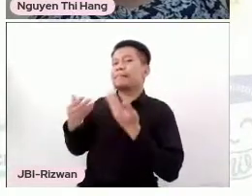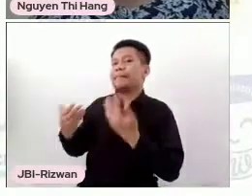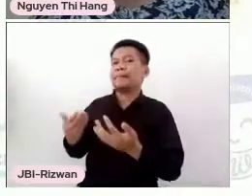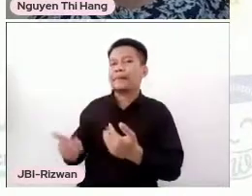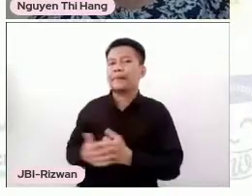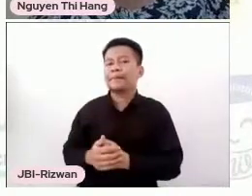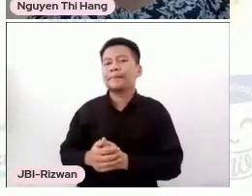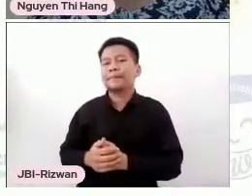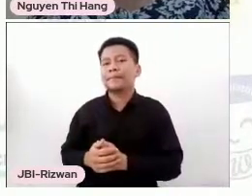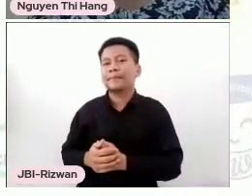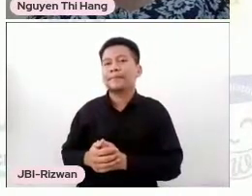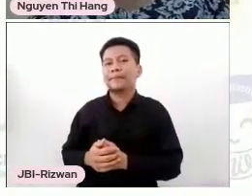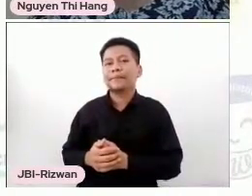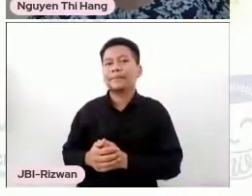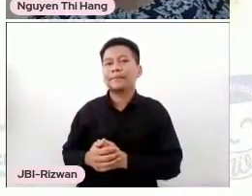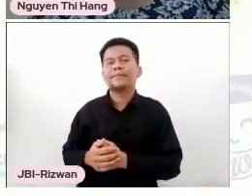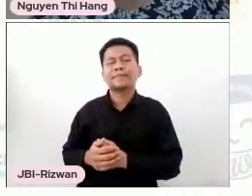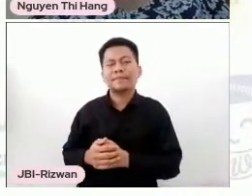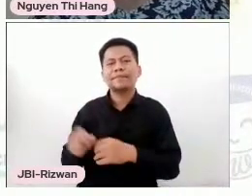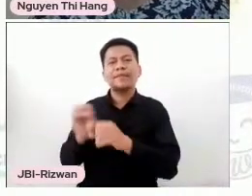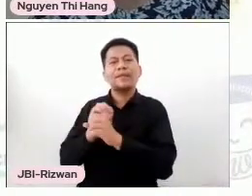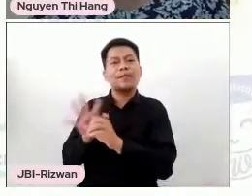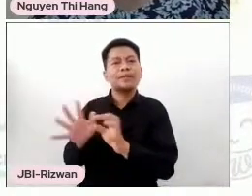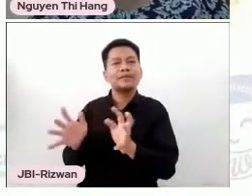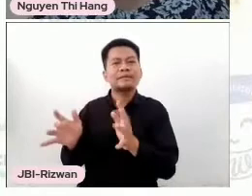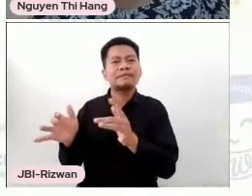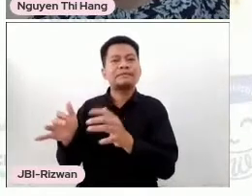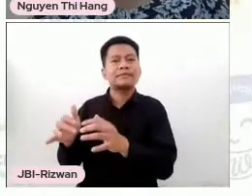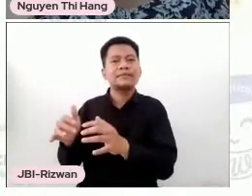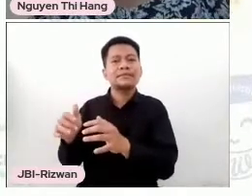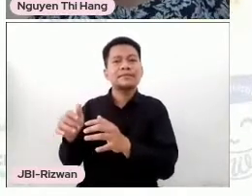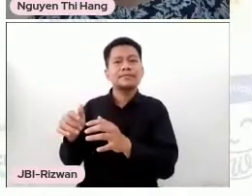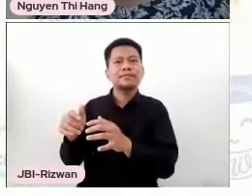to pandemic COVID-19 in 3 years.